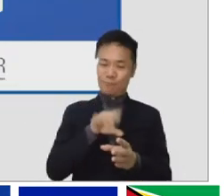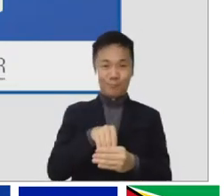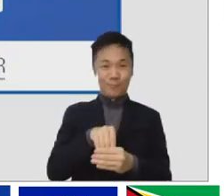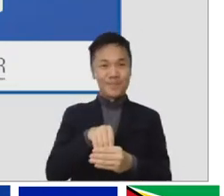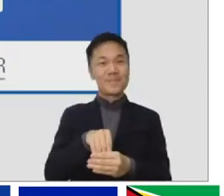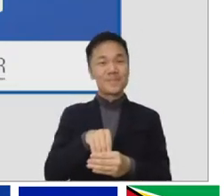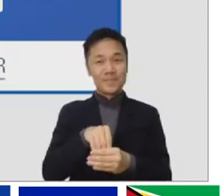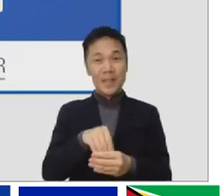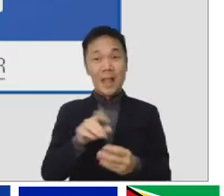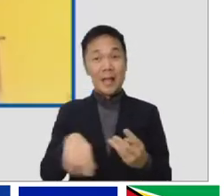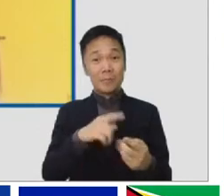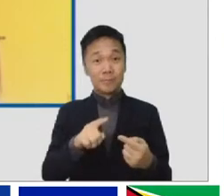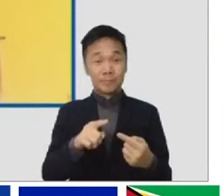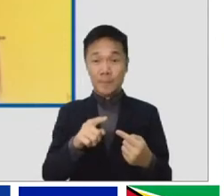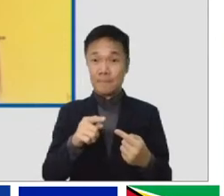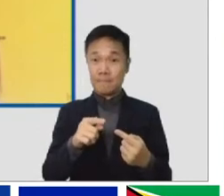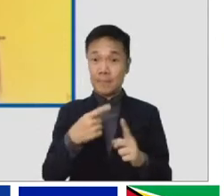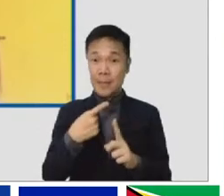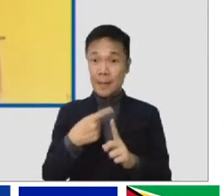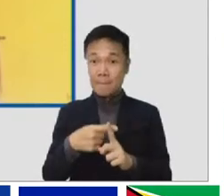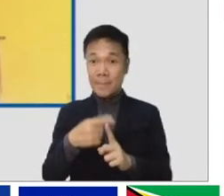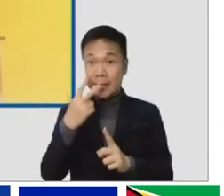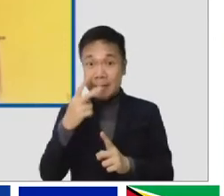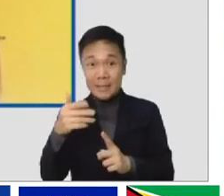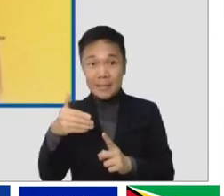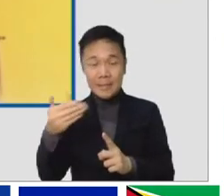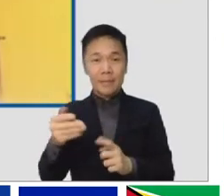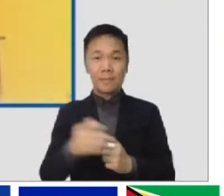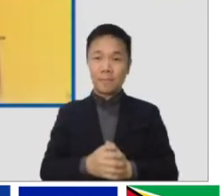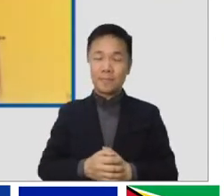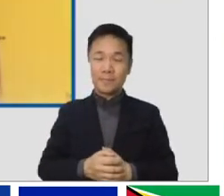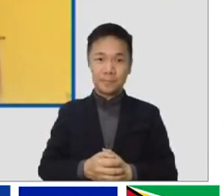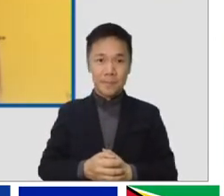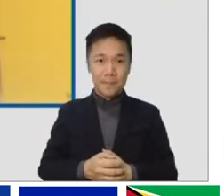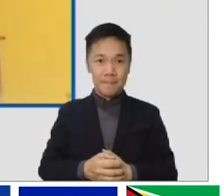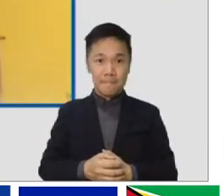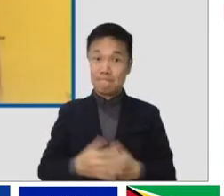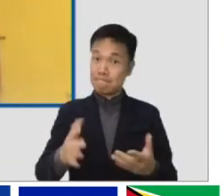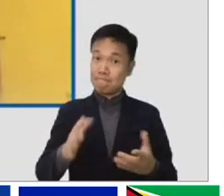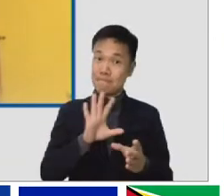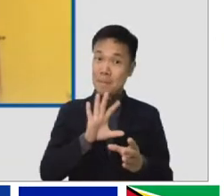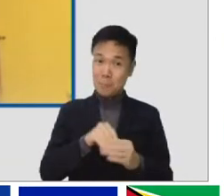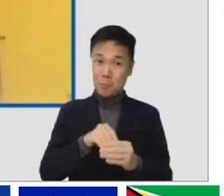this code. And please join us and participate